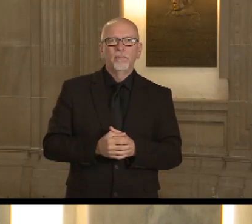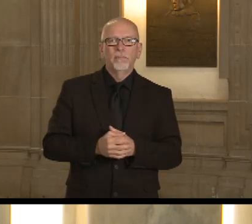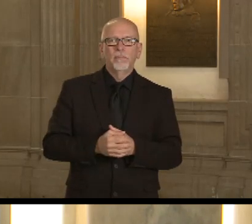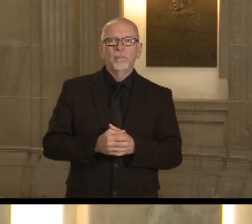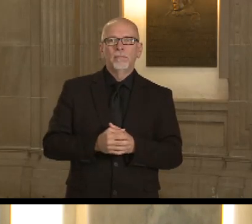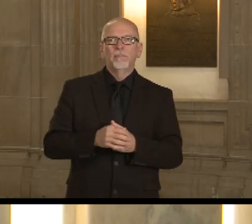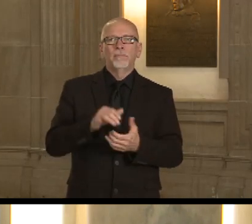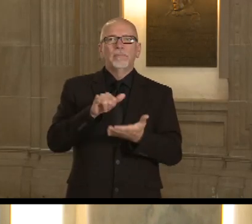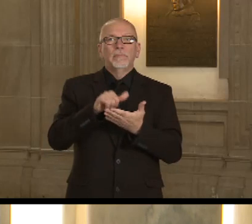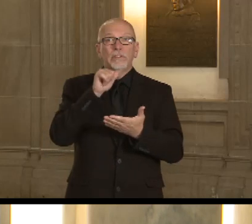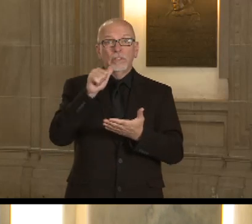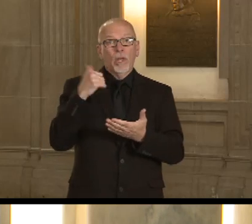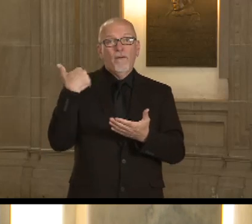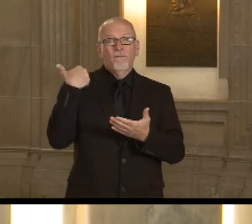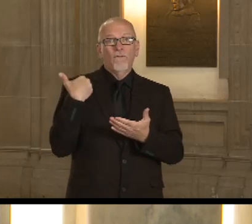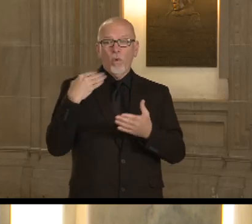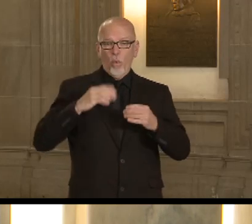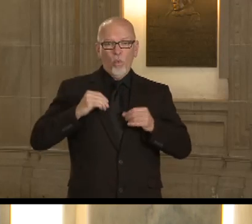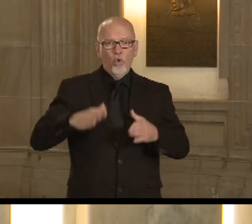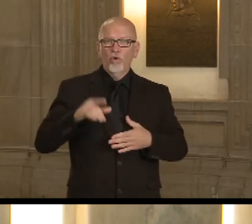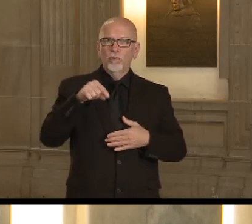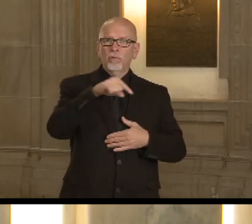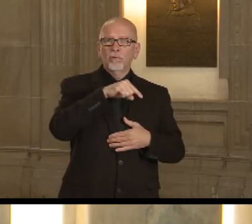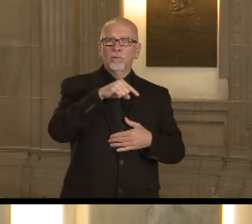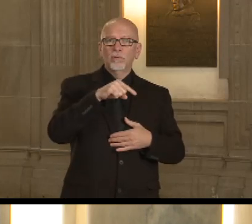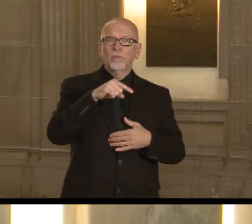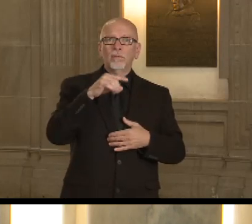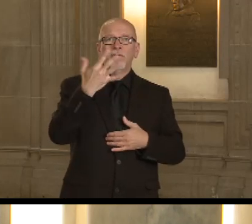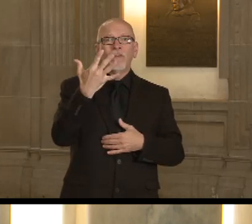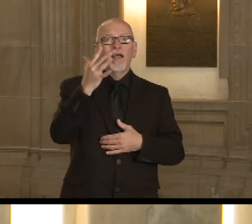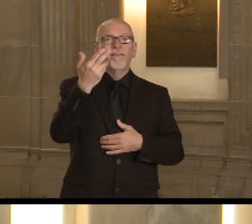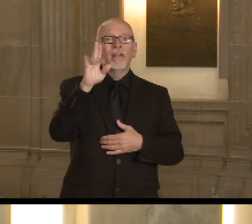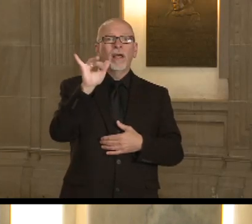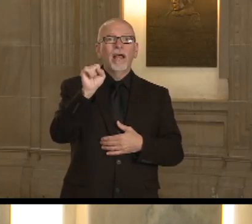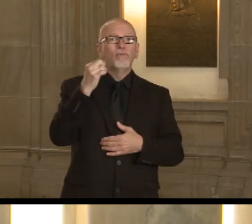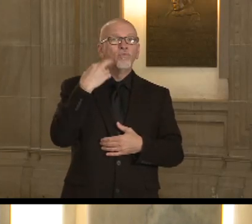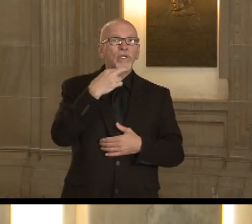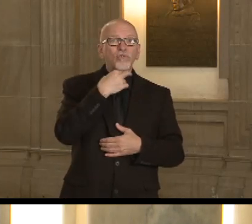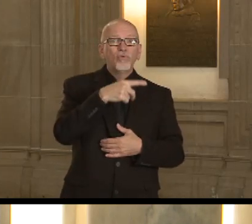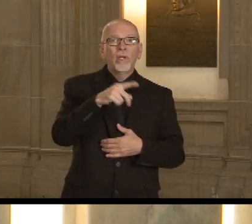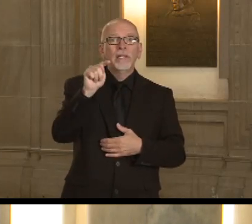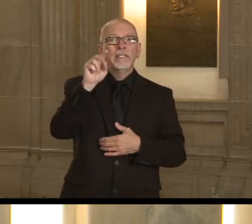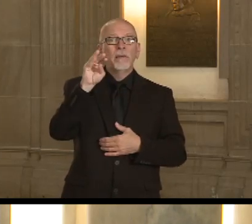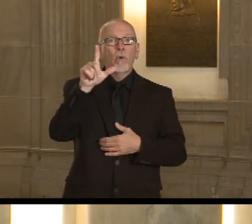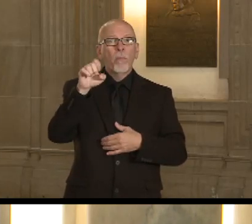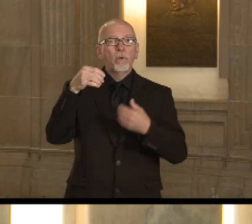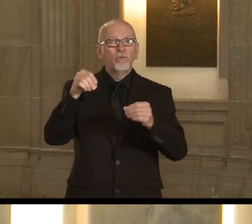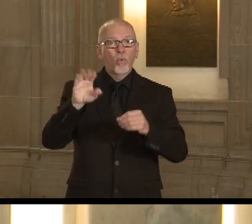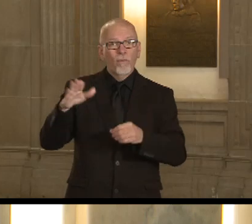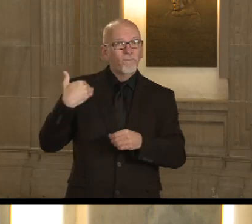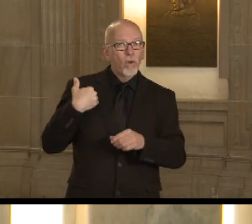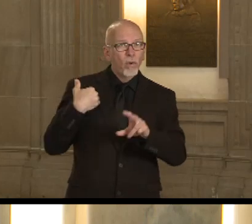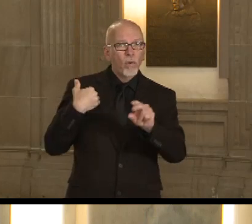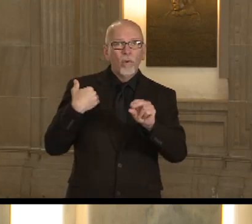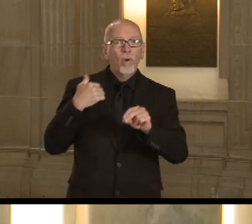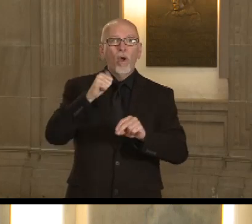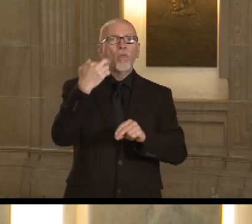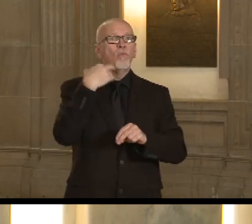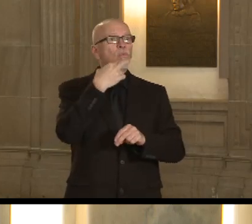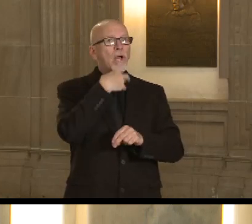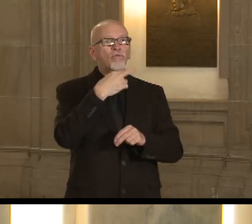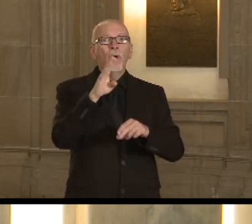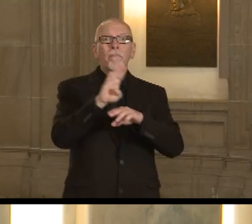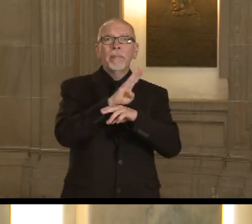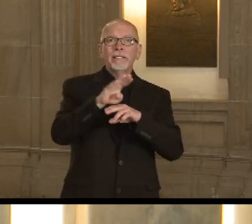This is not the fault of the owners of the Five Guys restaurant, the T-Mobile store, other restaurants or places